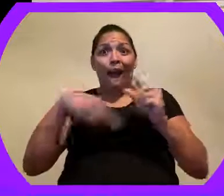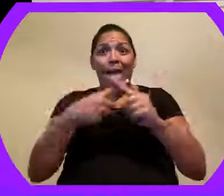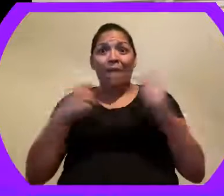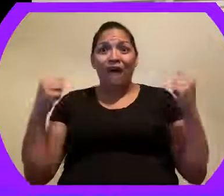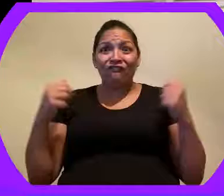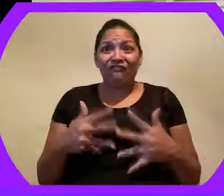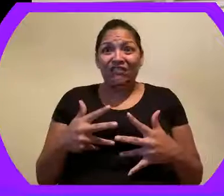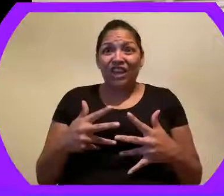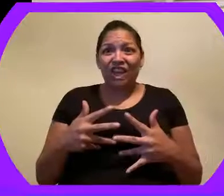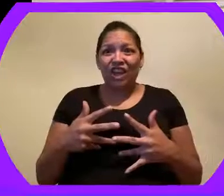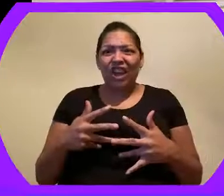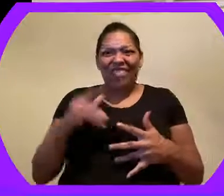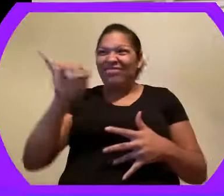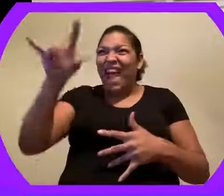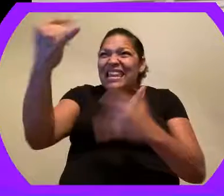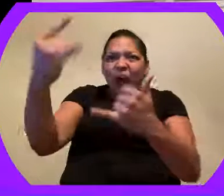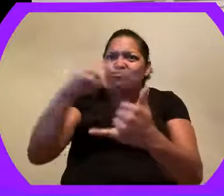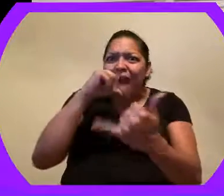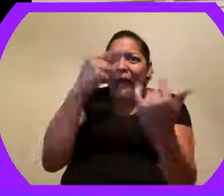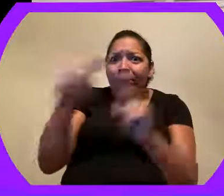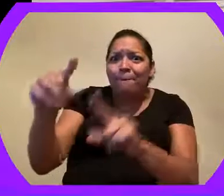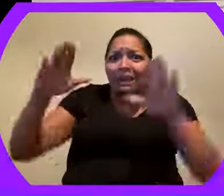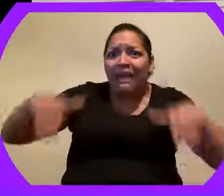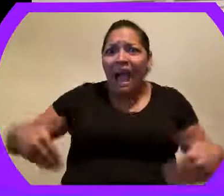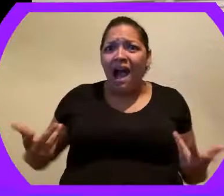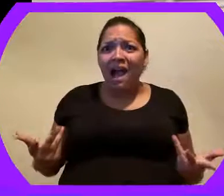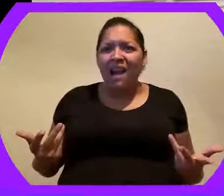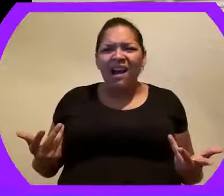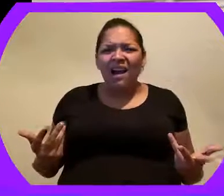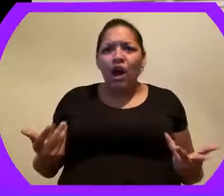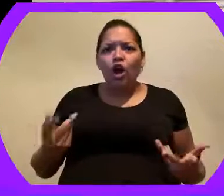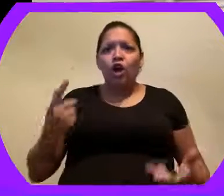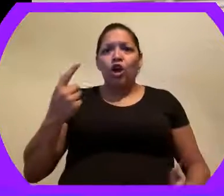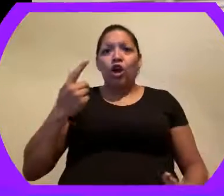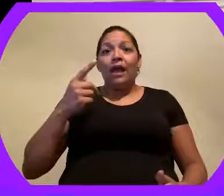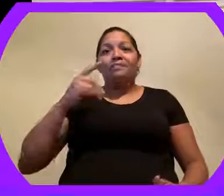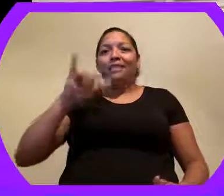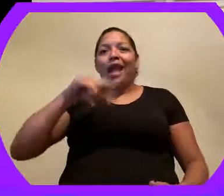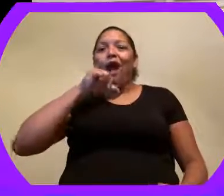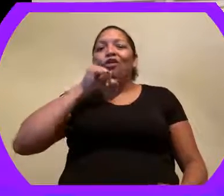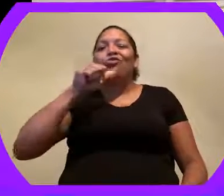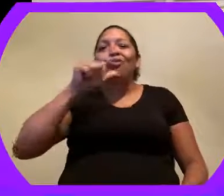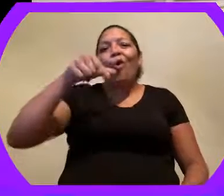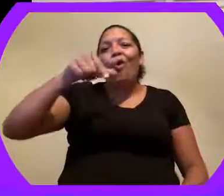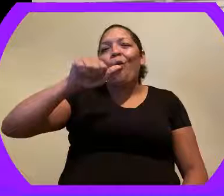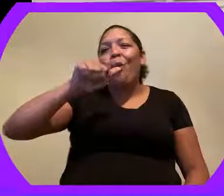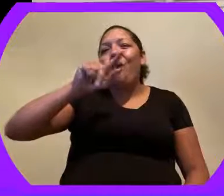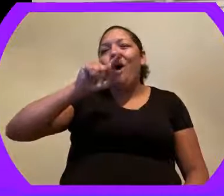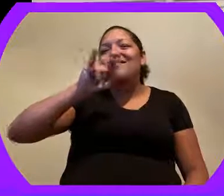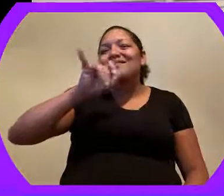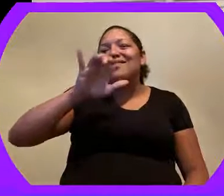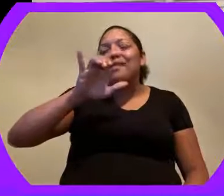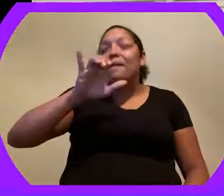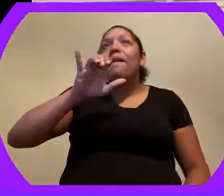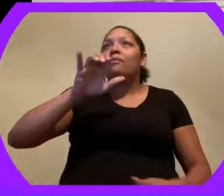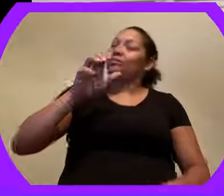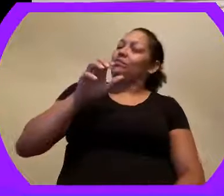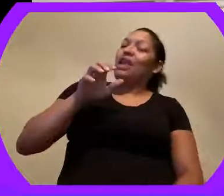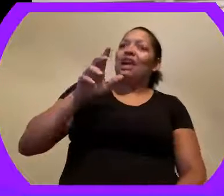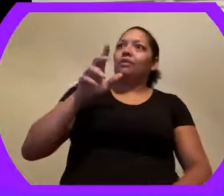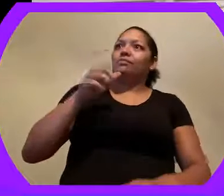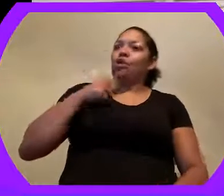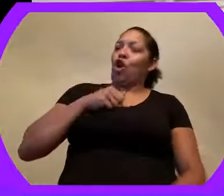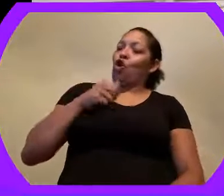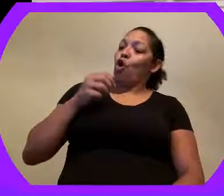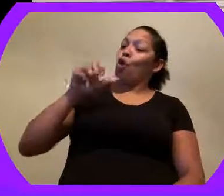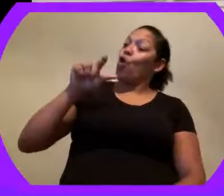fear that we put into it is really just us being worried about a now that doesn't yet exist. And depending on your feelings on quantum physics or your understanding